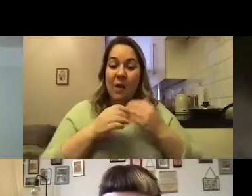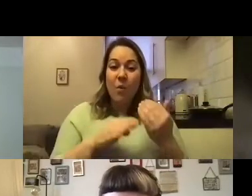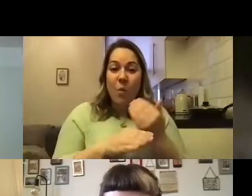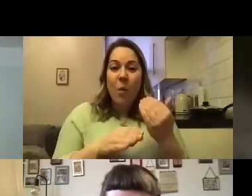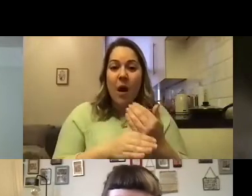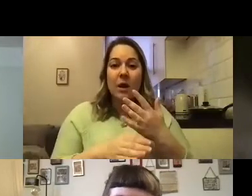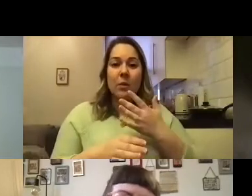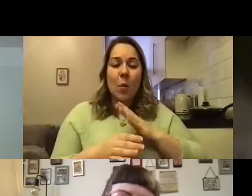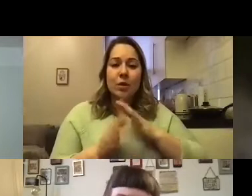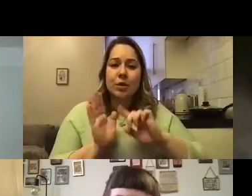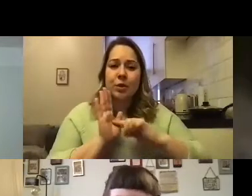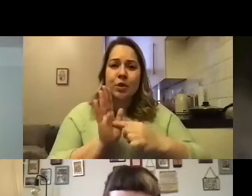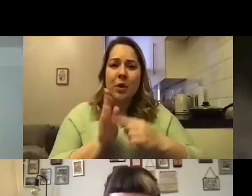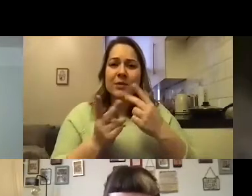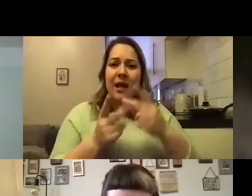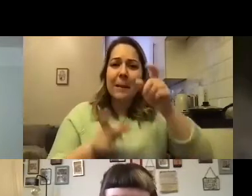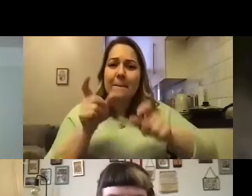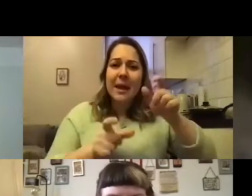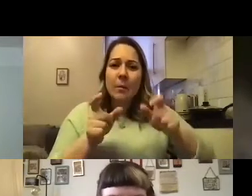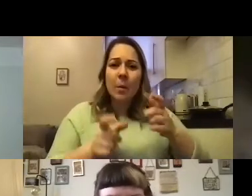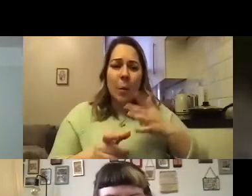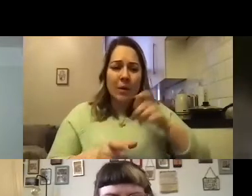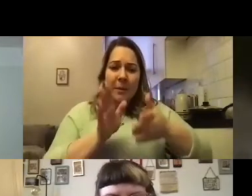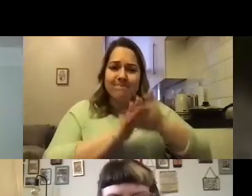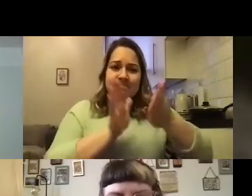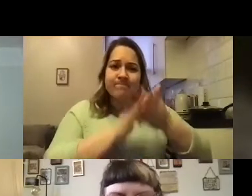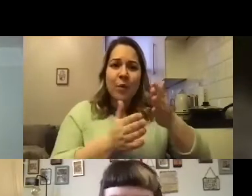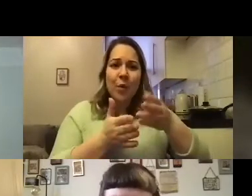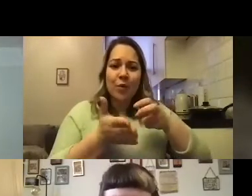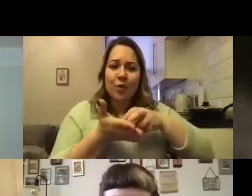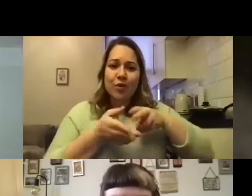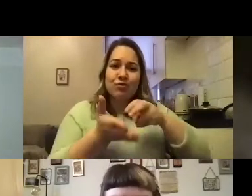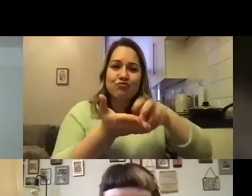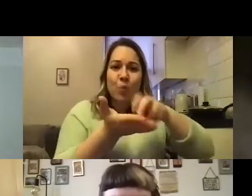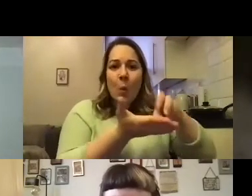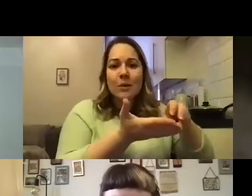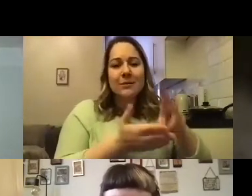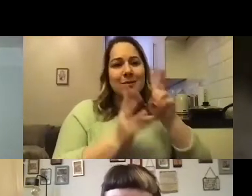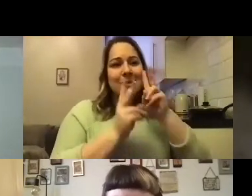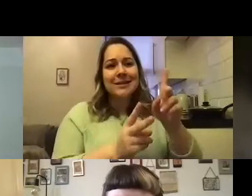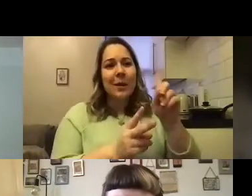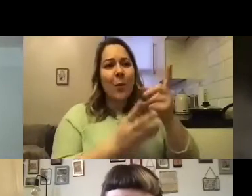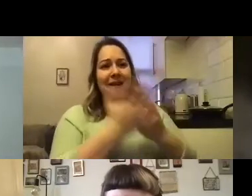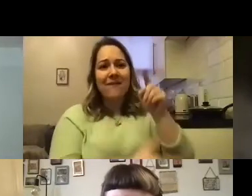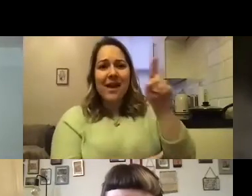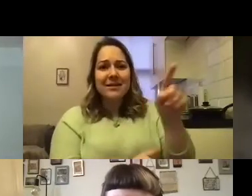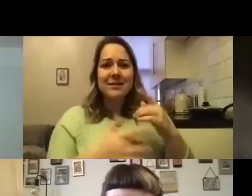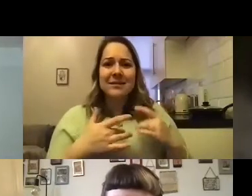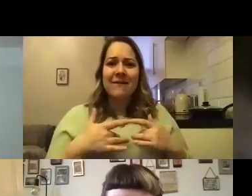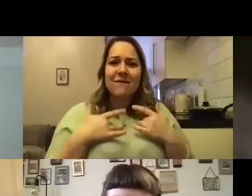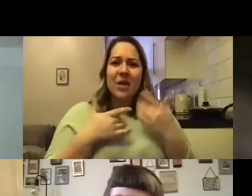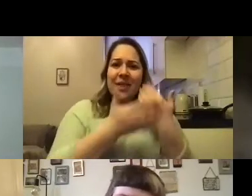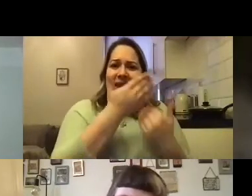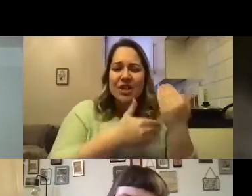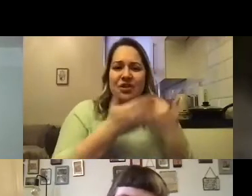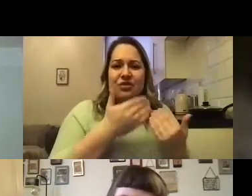bring that to other people as well. We wanted people to get out there in the streets and to see some of the places where these events happened and really like feel the history, and also feel